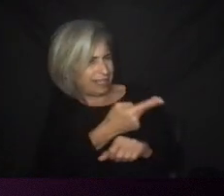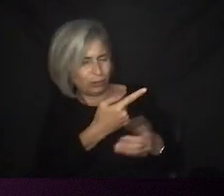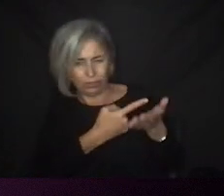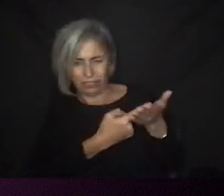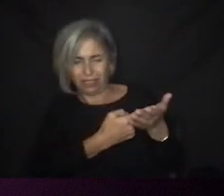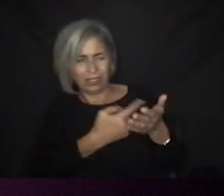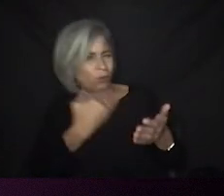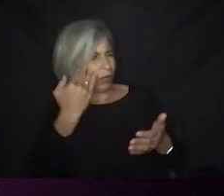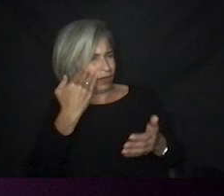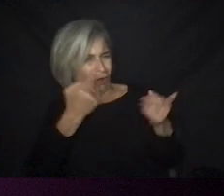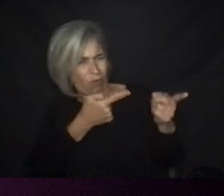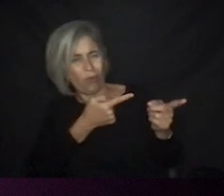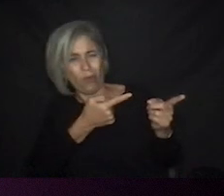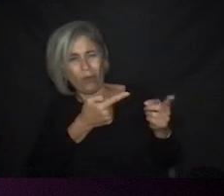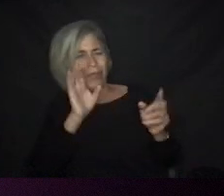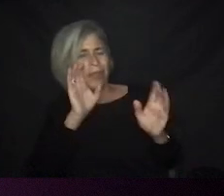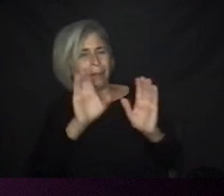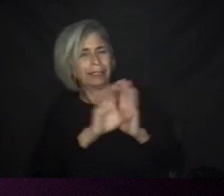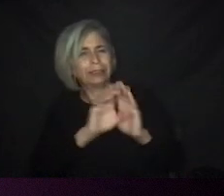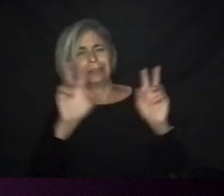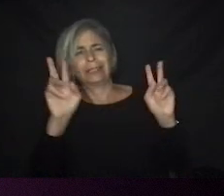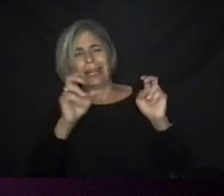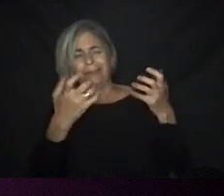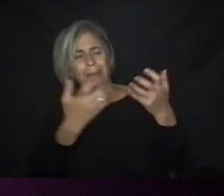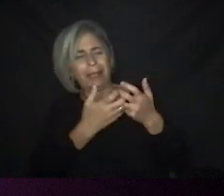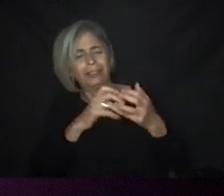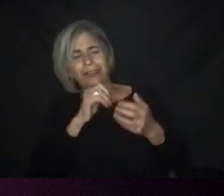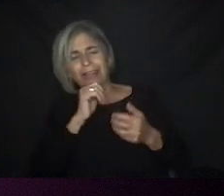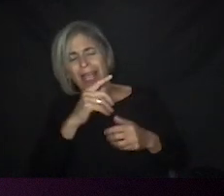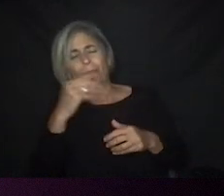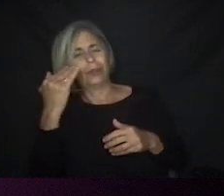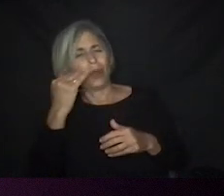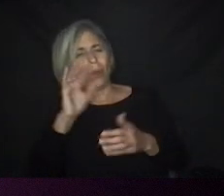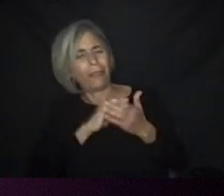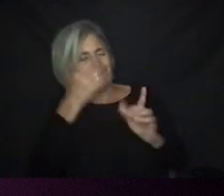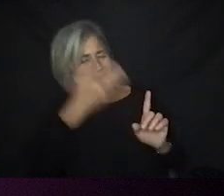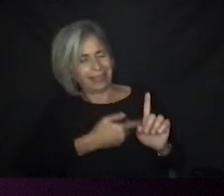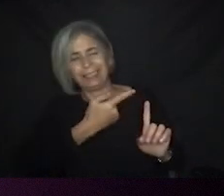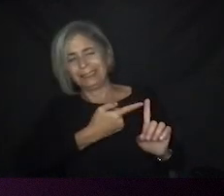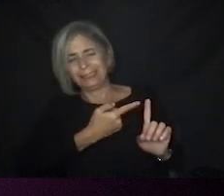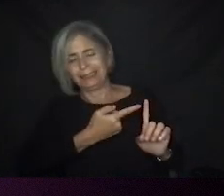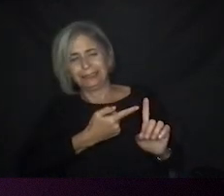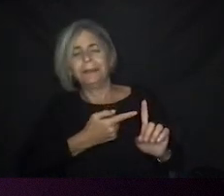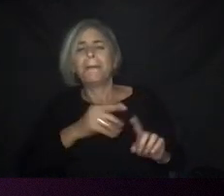it, regardless if that title matches with this or not.